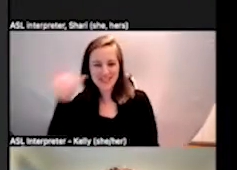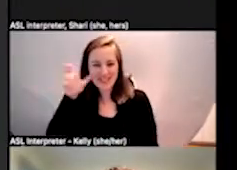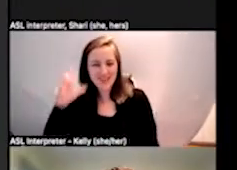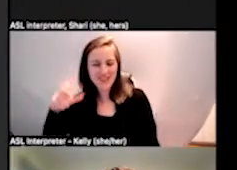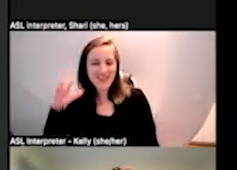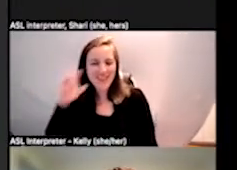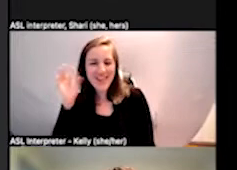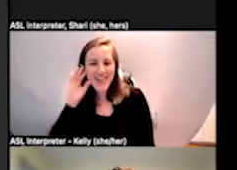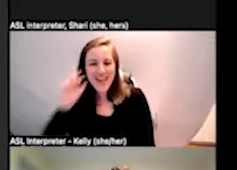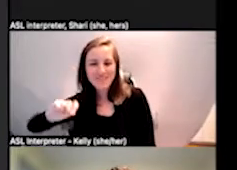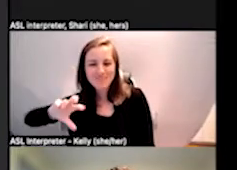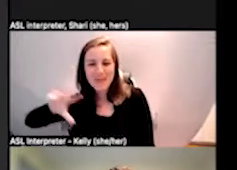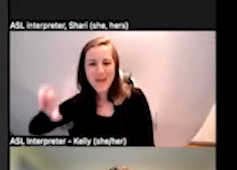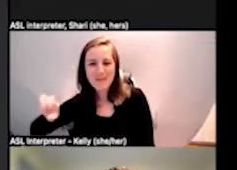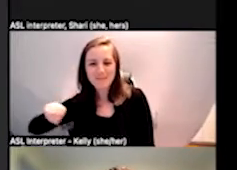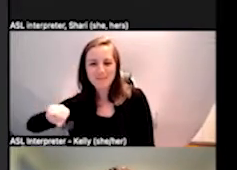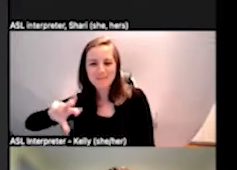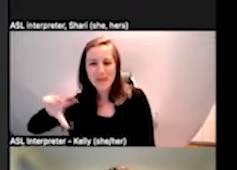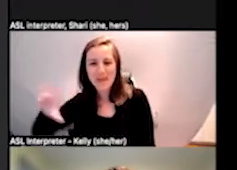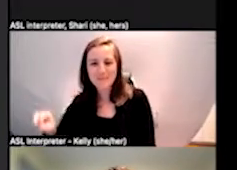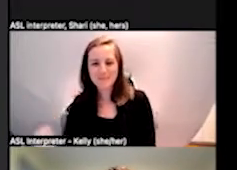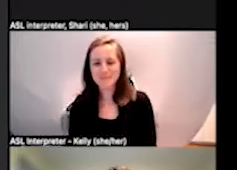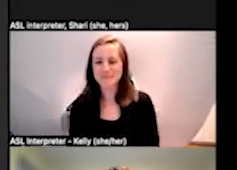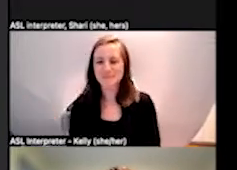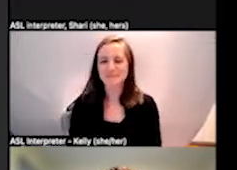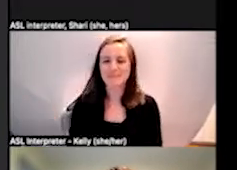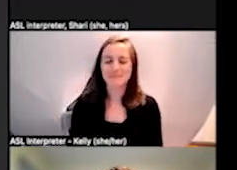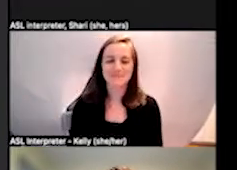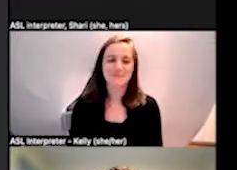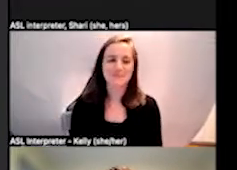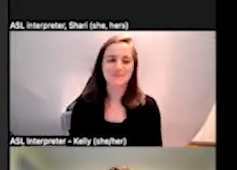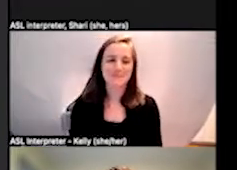right. If everyone's able to see that,